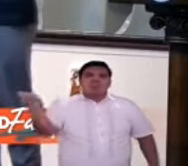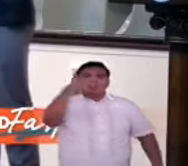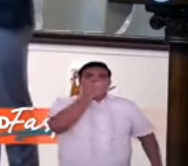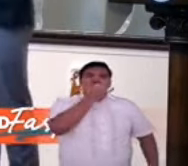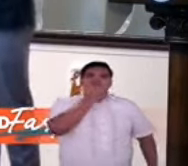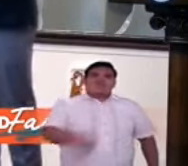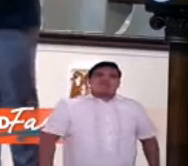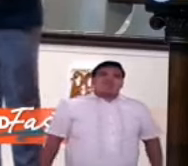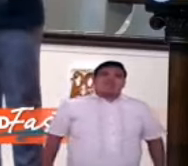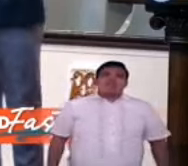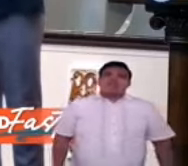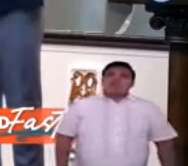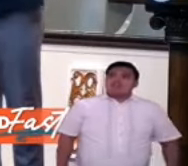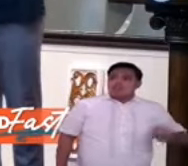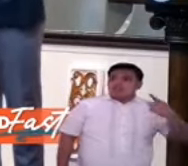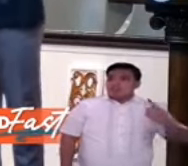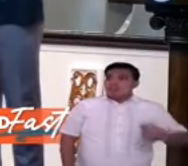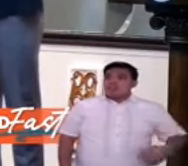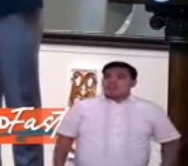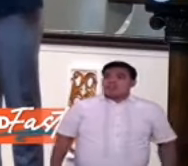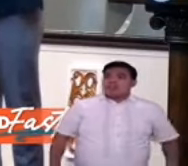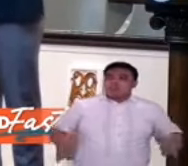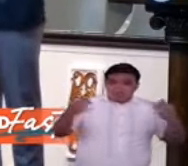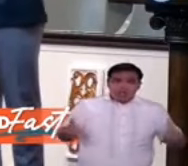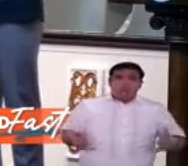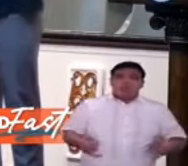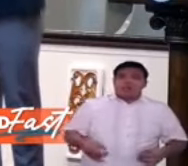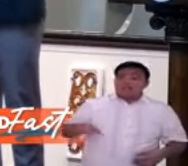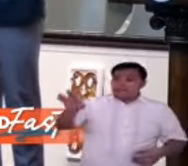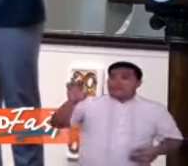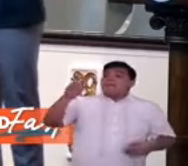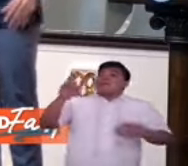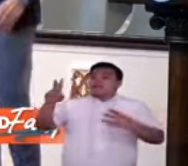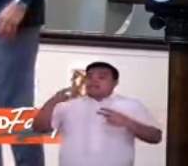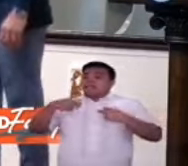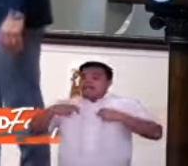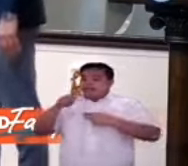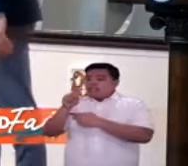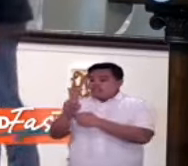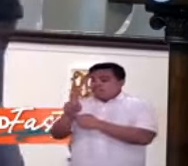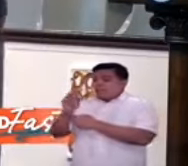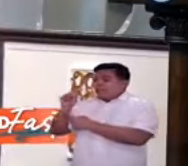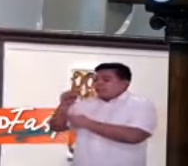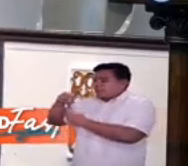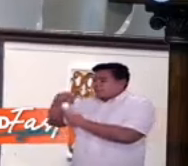to ease our conscience. Ang kani, PG-13, R, unsa na diha, wala na.